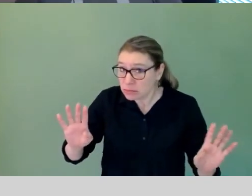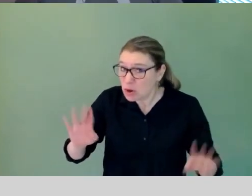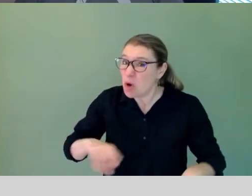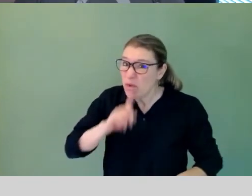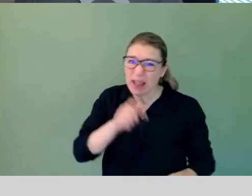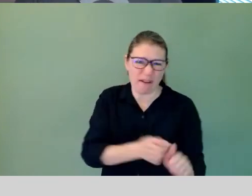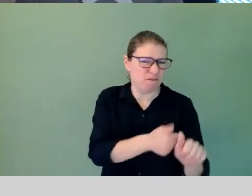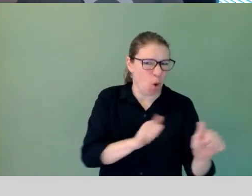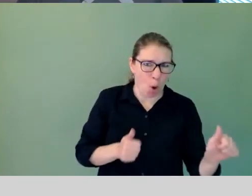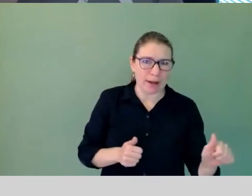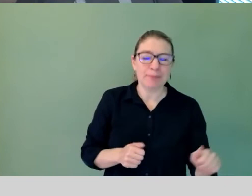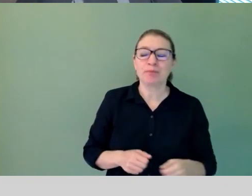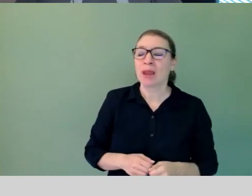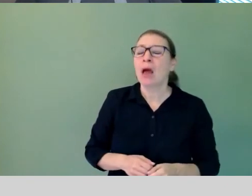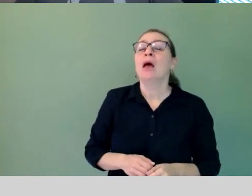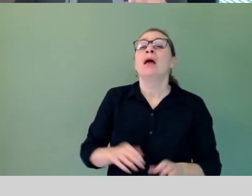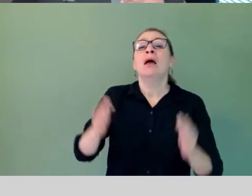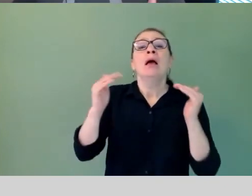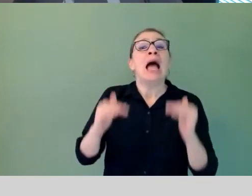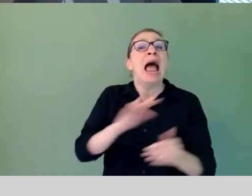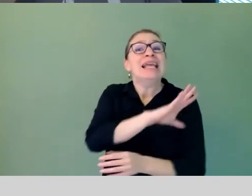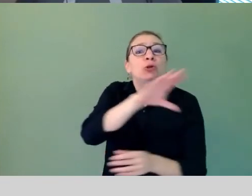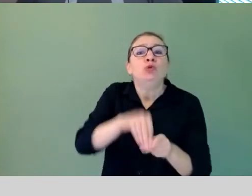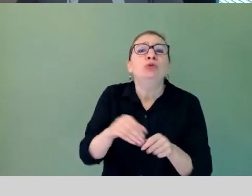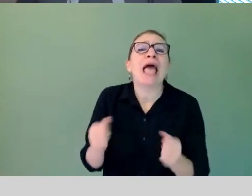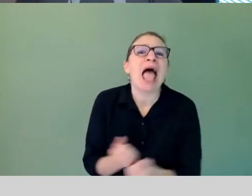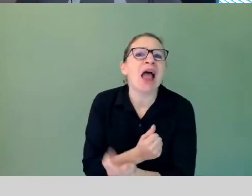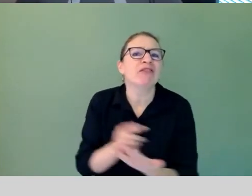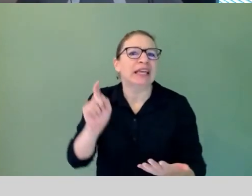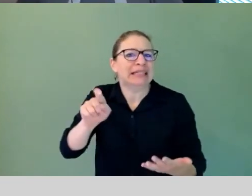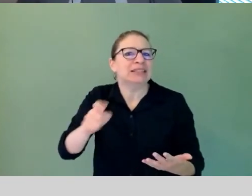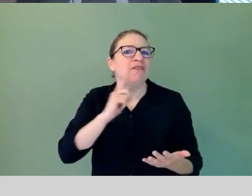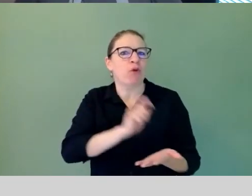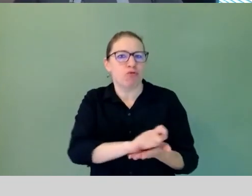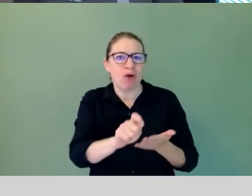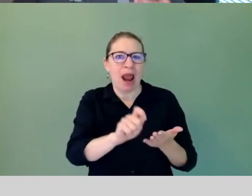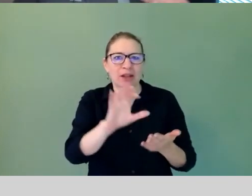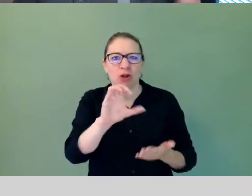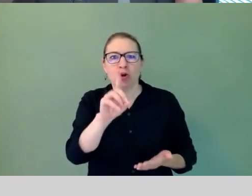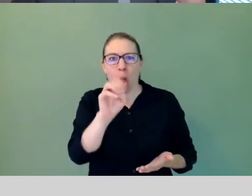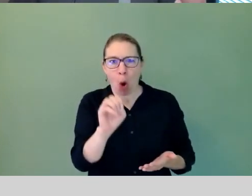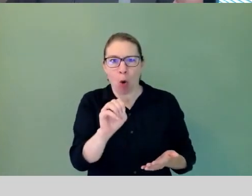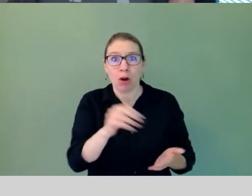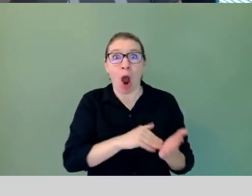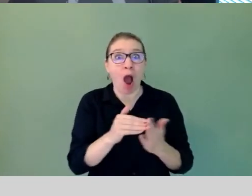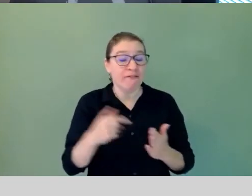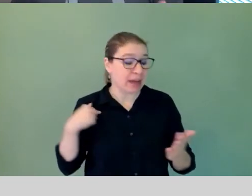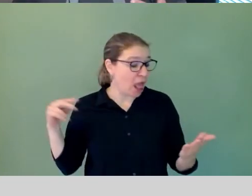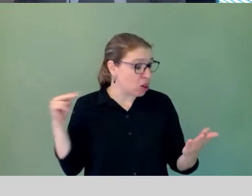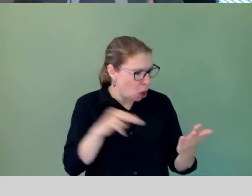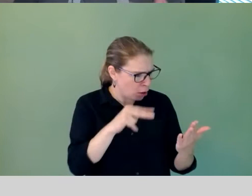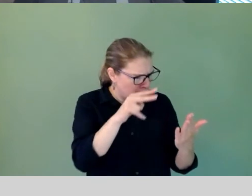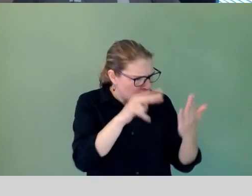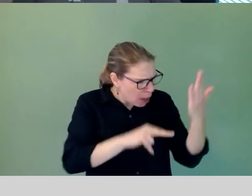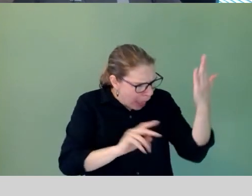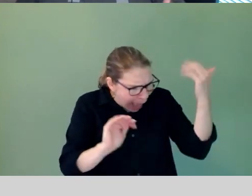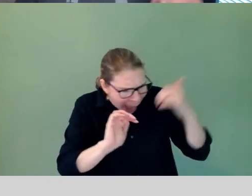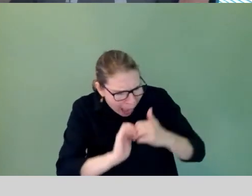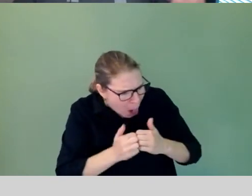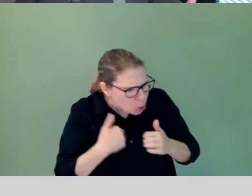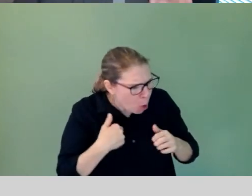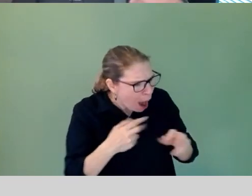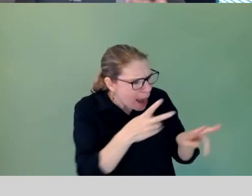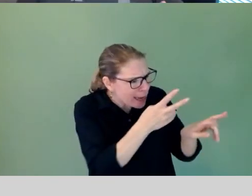many times have I looked at library documentation and it doesn't tell me how to import the library? So remember to include things